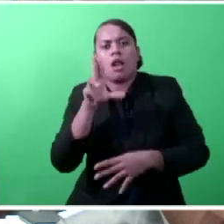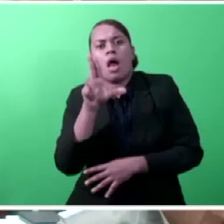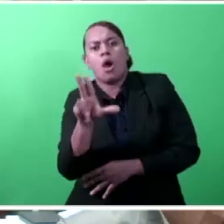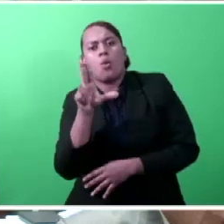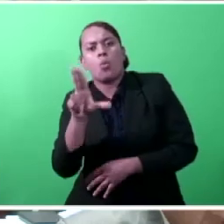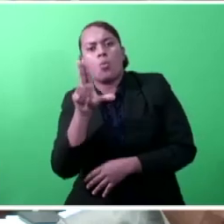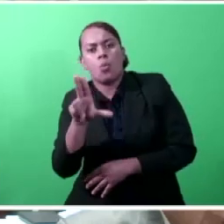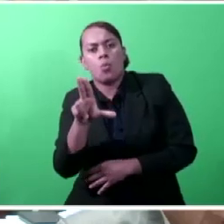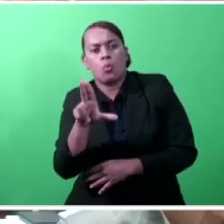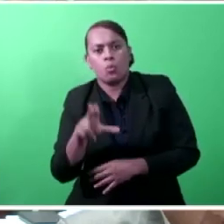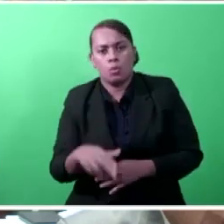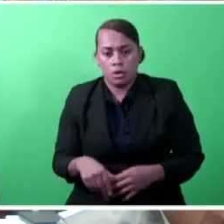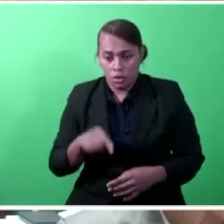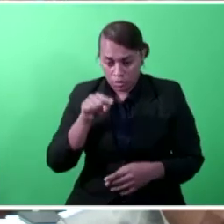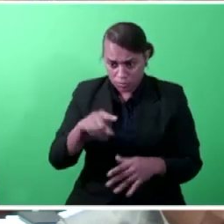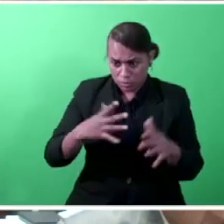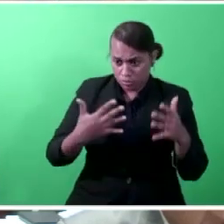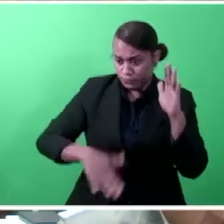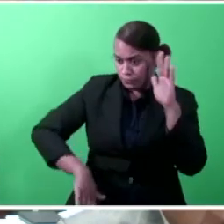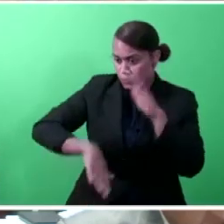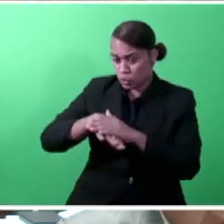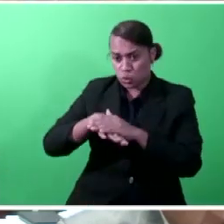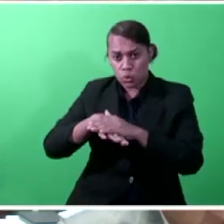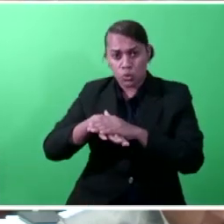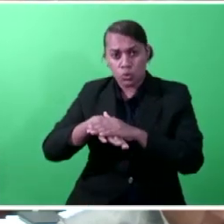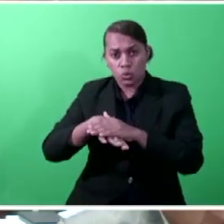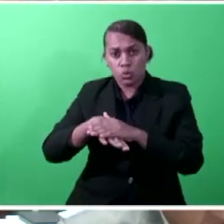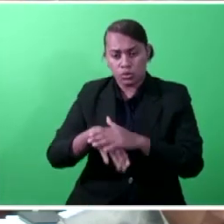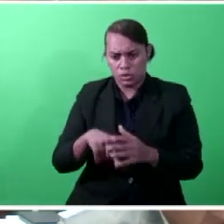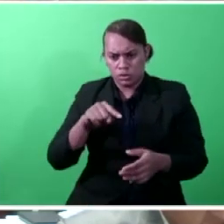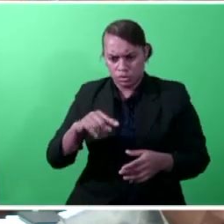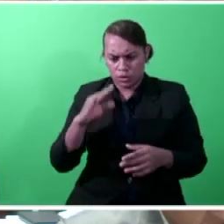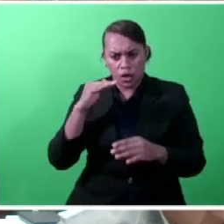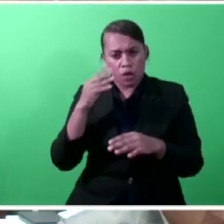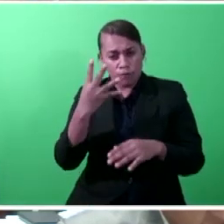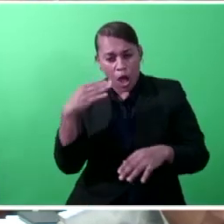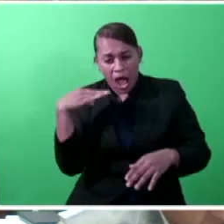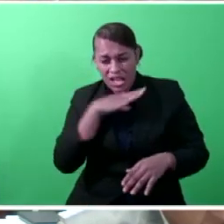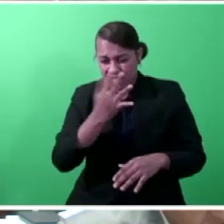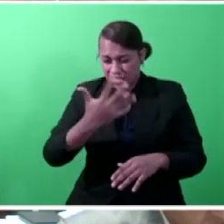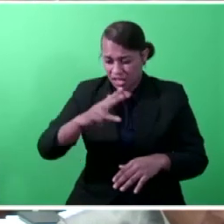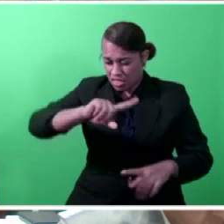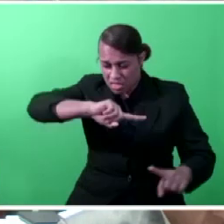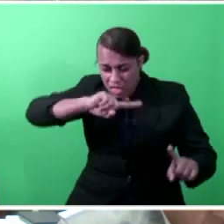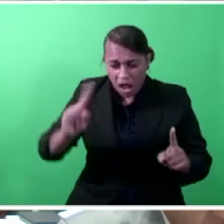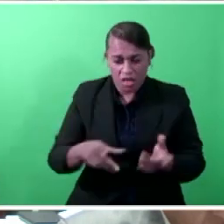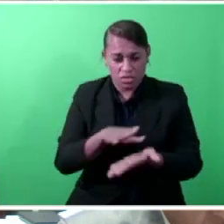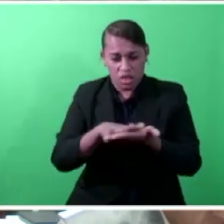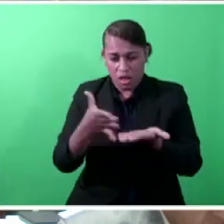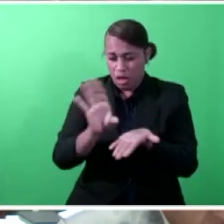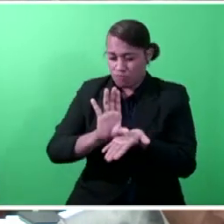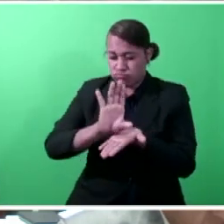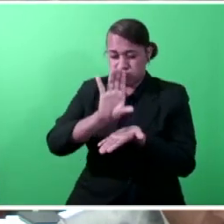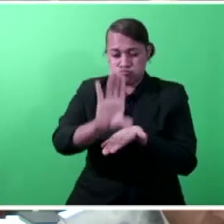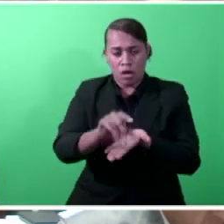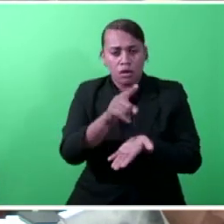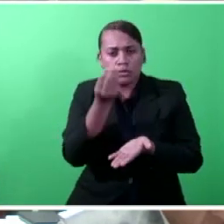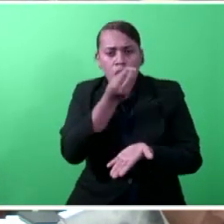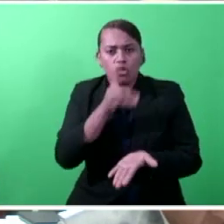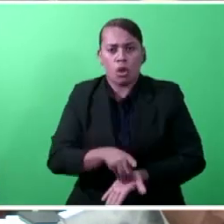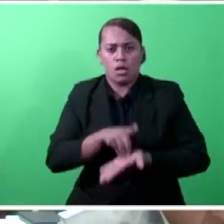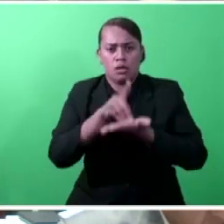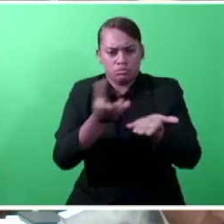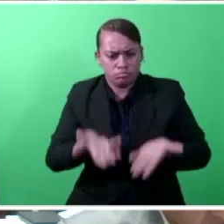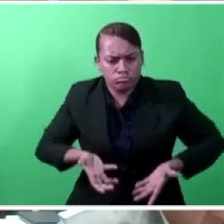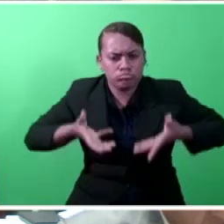than 254,000 was donated to support food rations, deployment of officers for both the IDA or